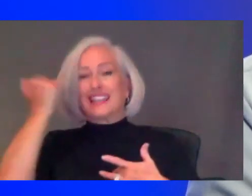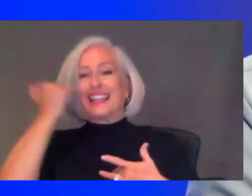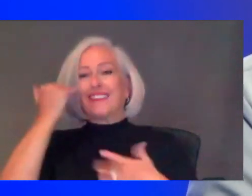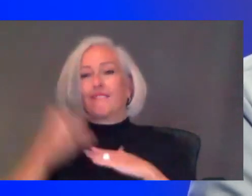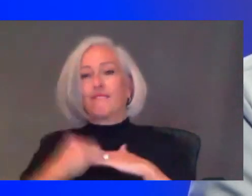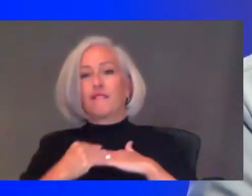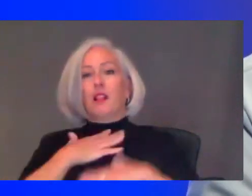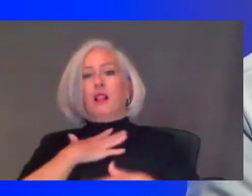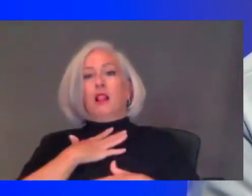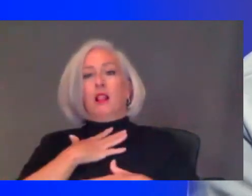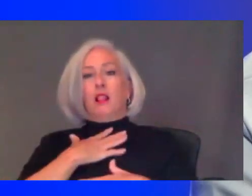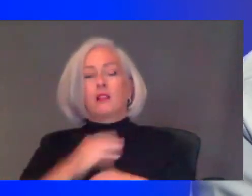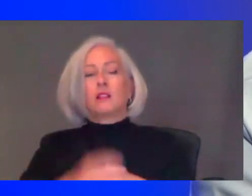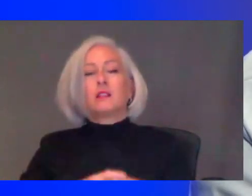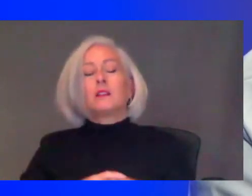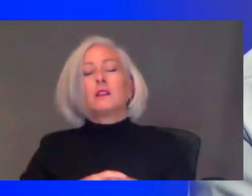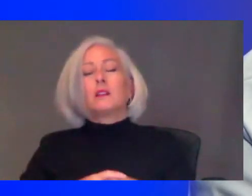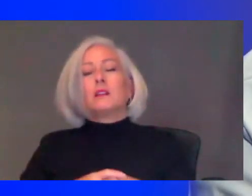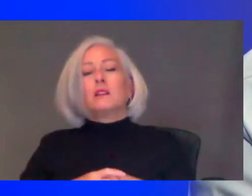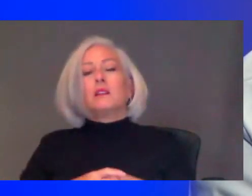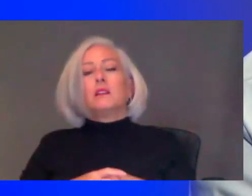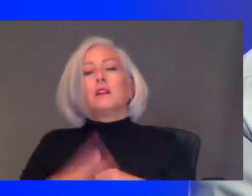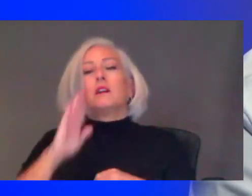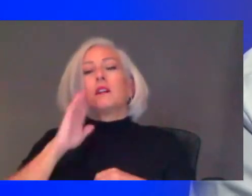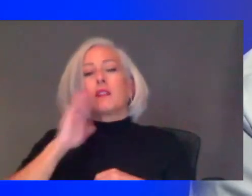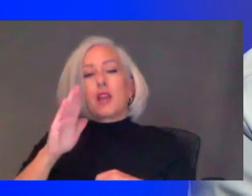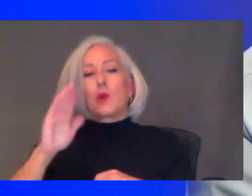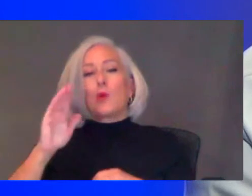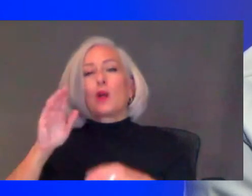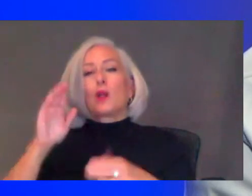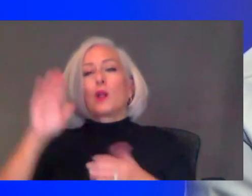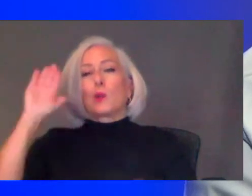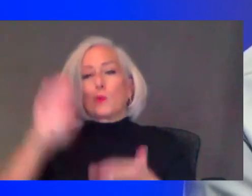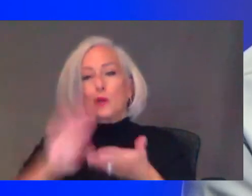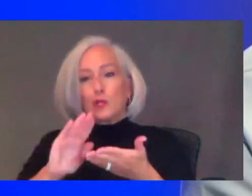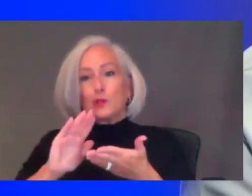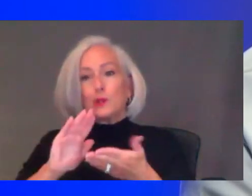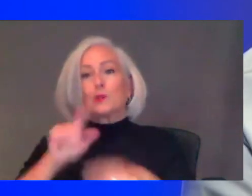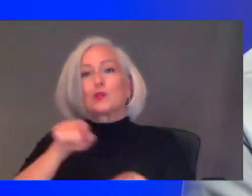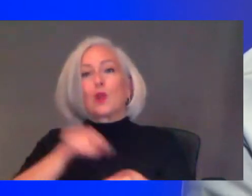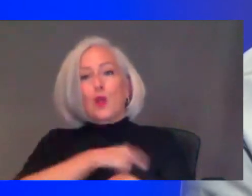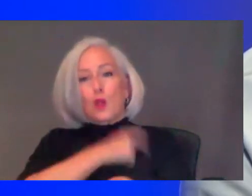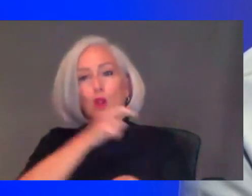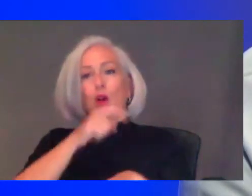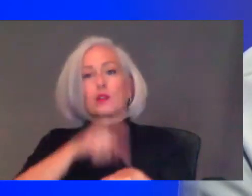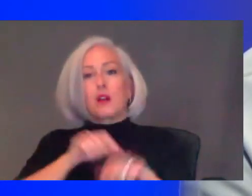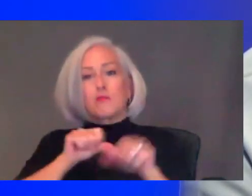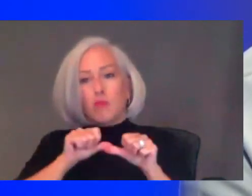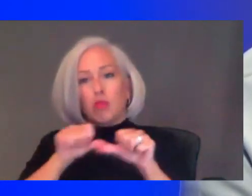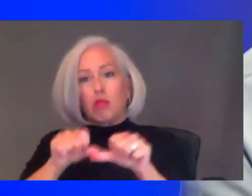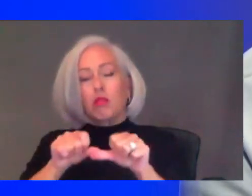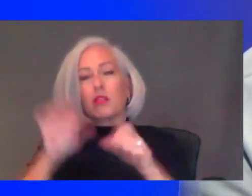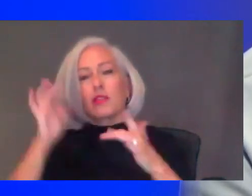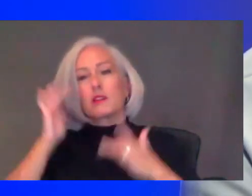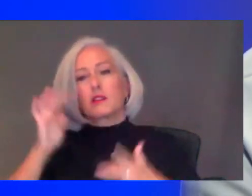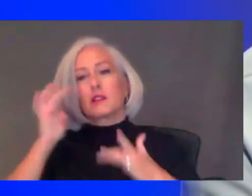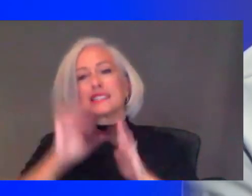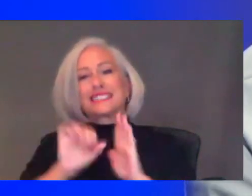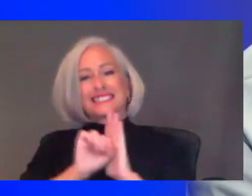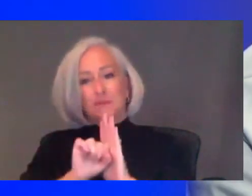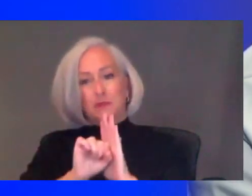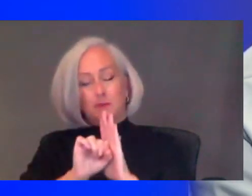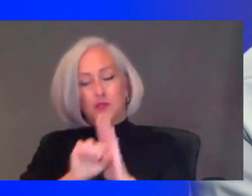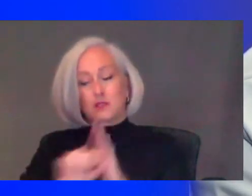serious hospitalizations. So the monoclonal antibodies that we currently have available, the two